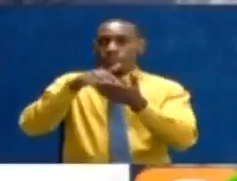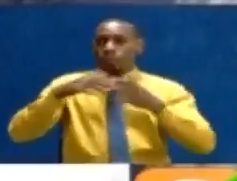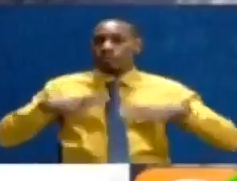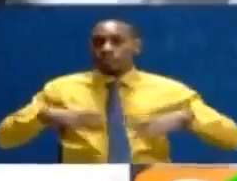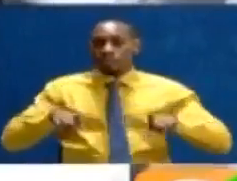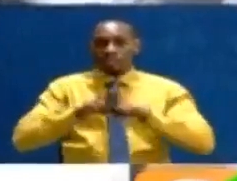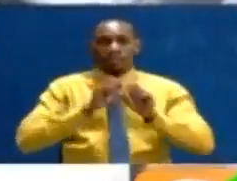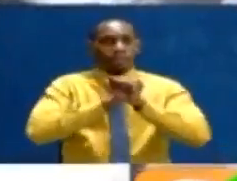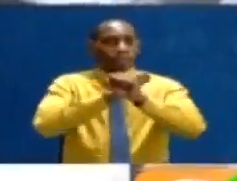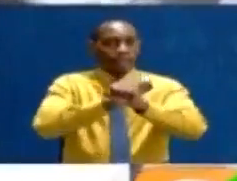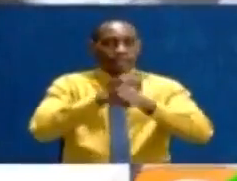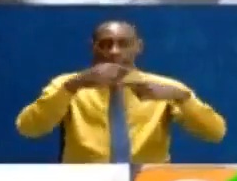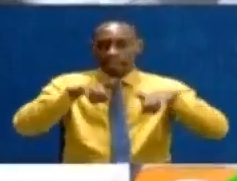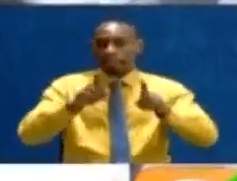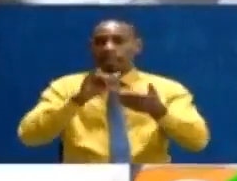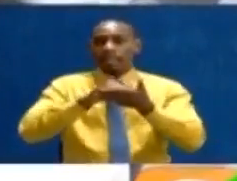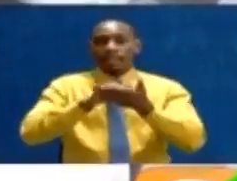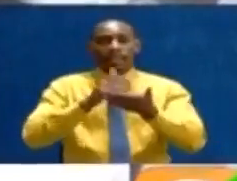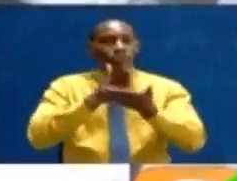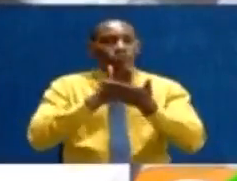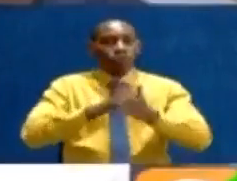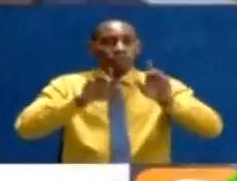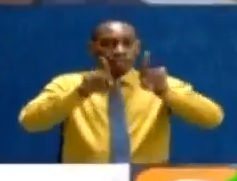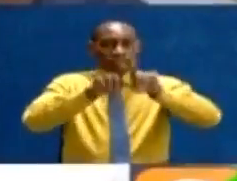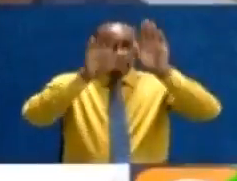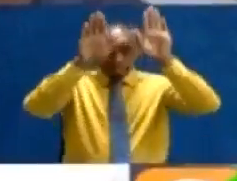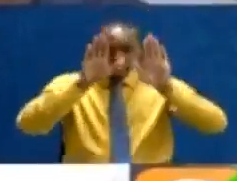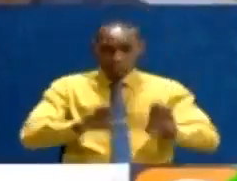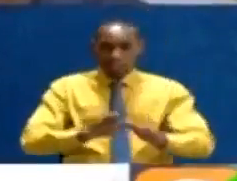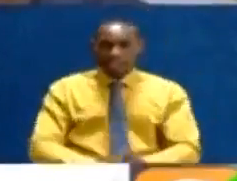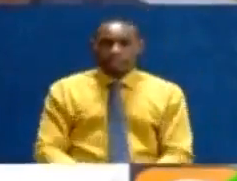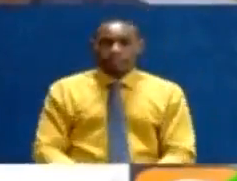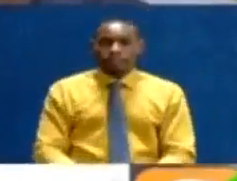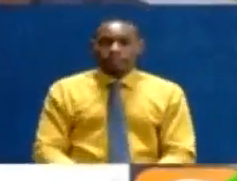populations, protecting themselves is a matter of life and death. Dorcas Wangira, Citizen TV.